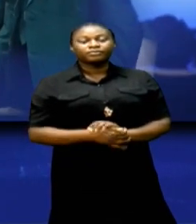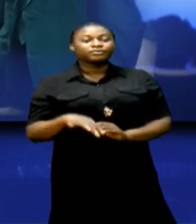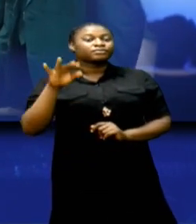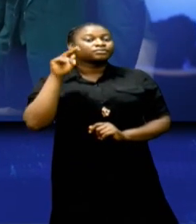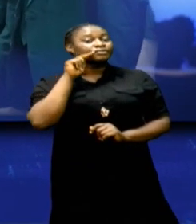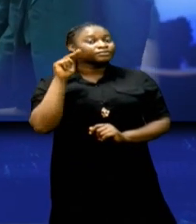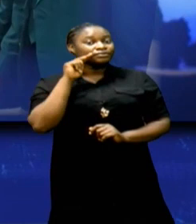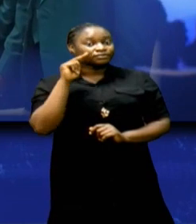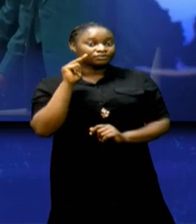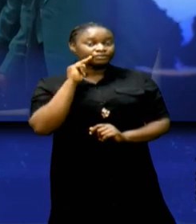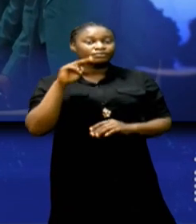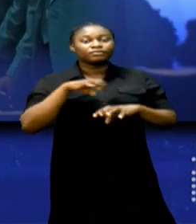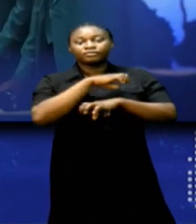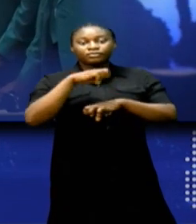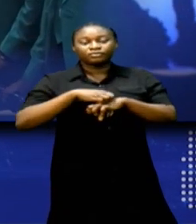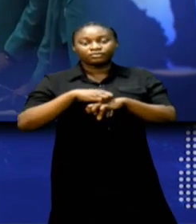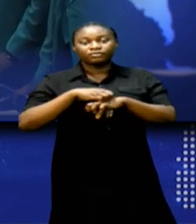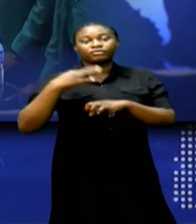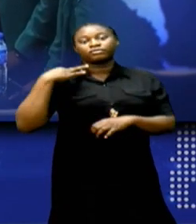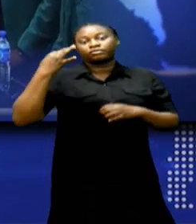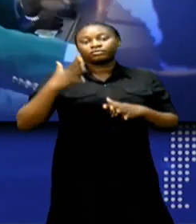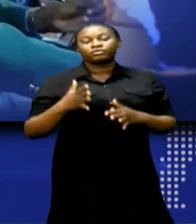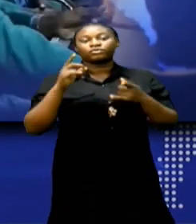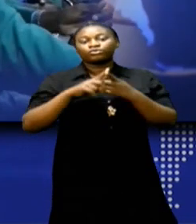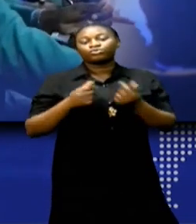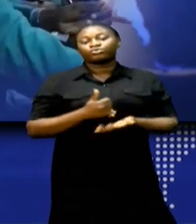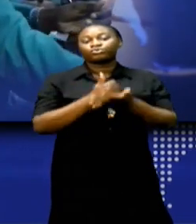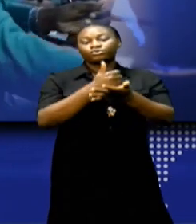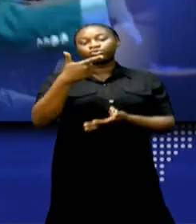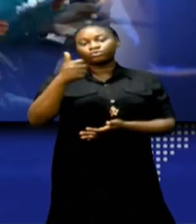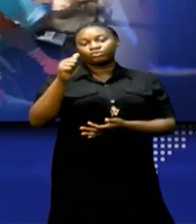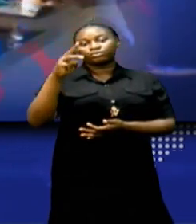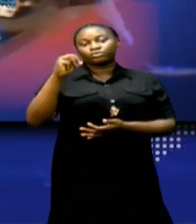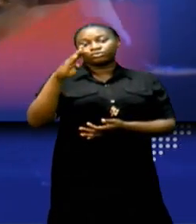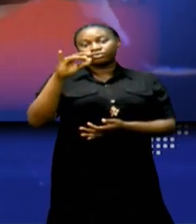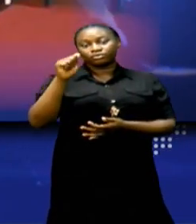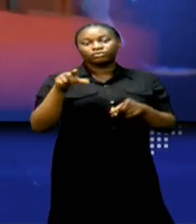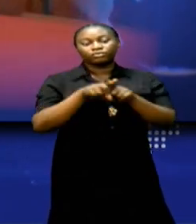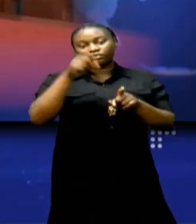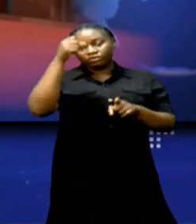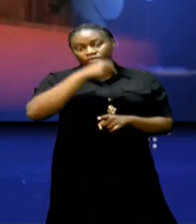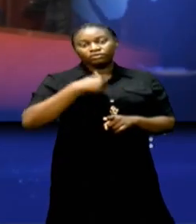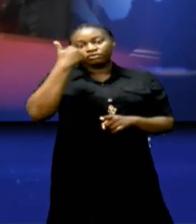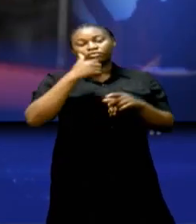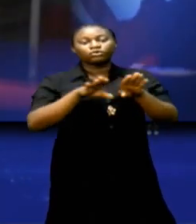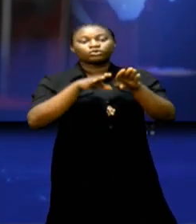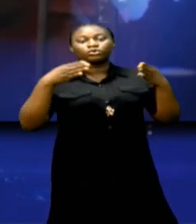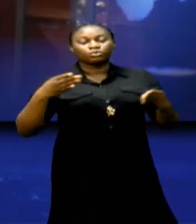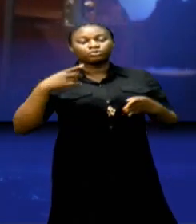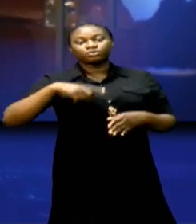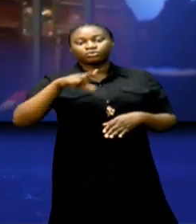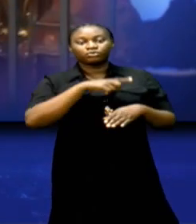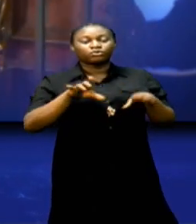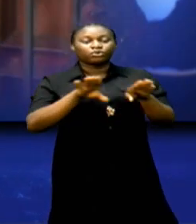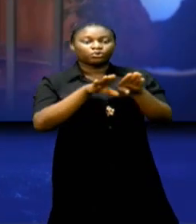Nigeria deploys volunteers to assist Gambia as South Africa's president addresses opening of parliamentary